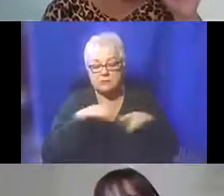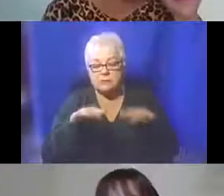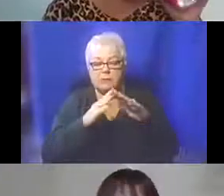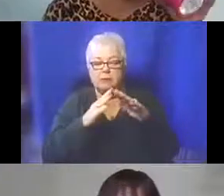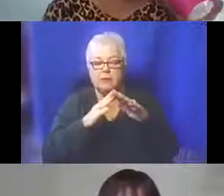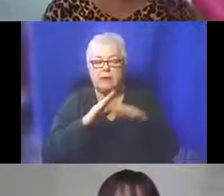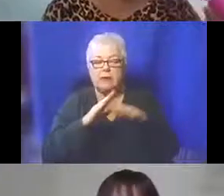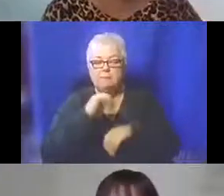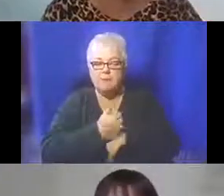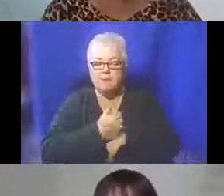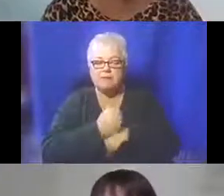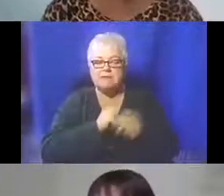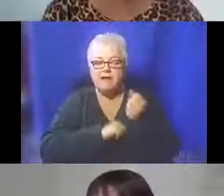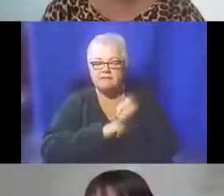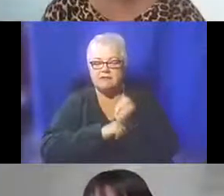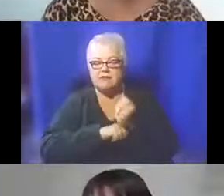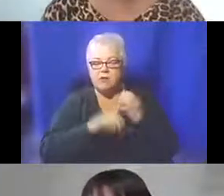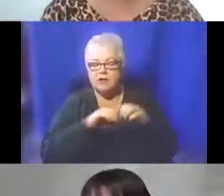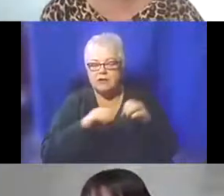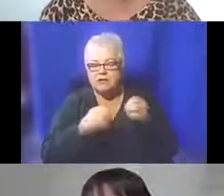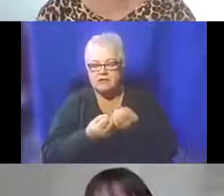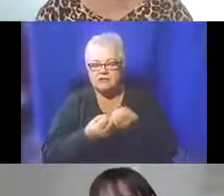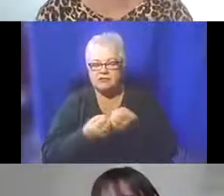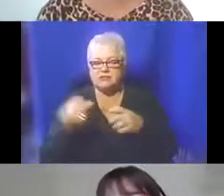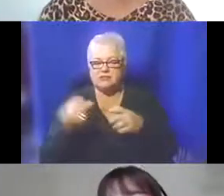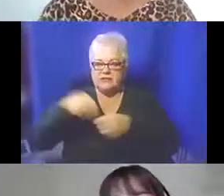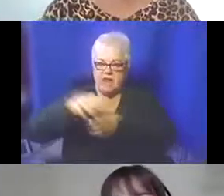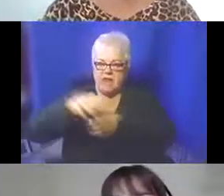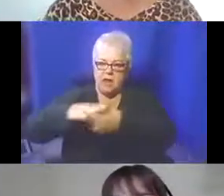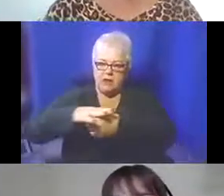advocacy organizations in the area that you are calling from.